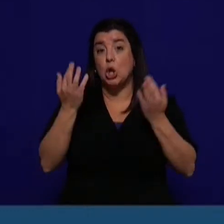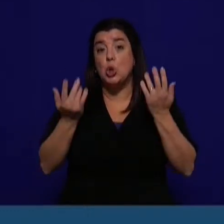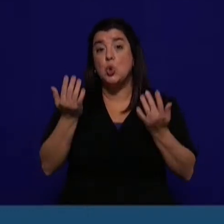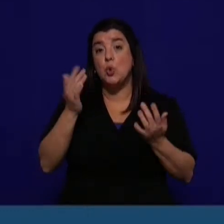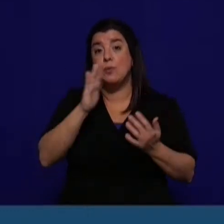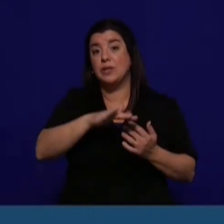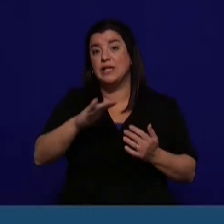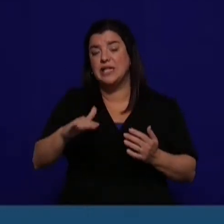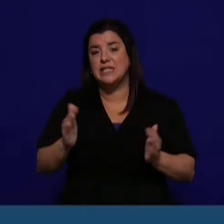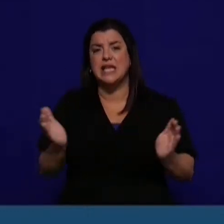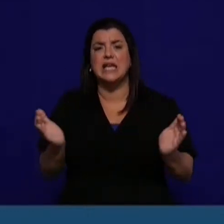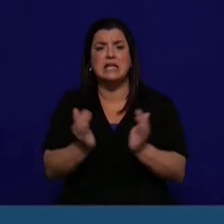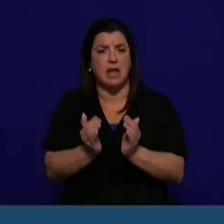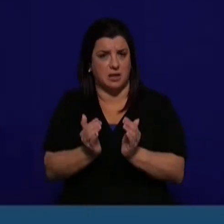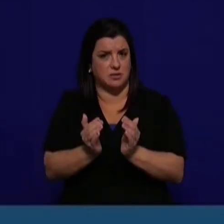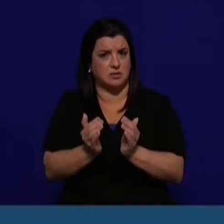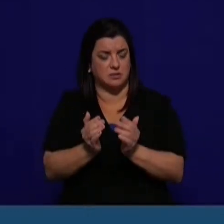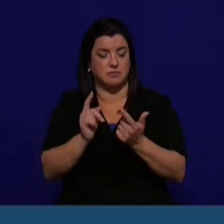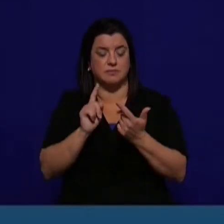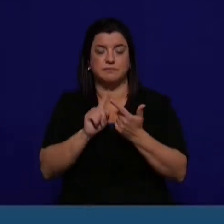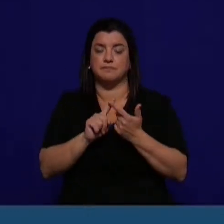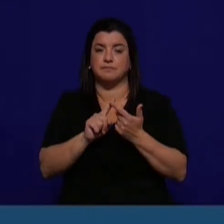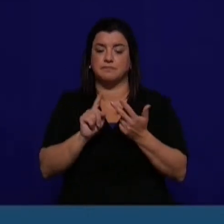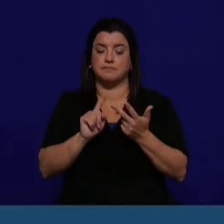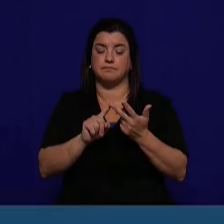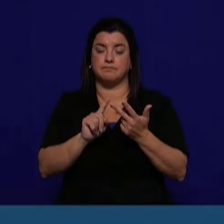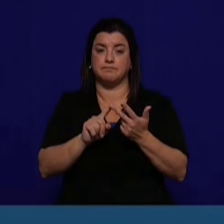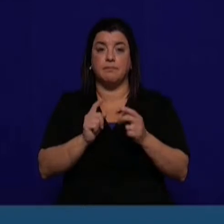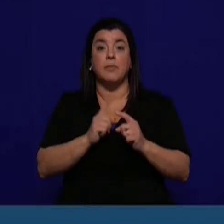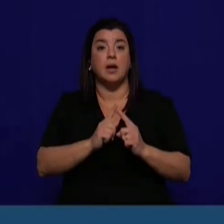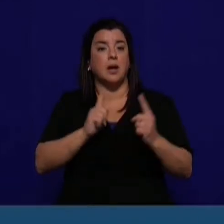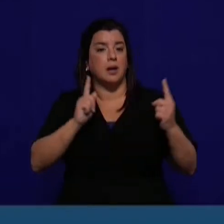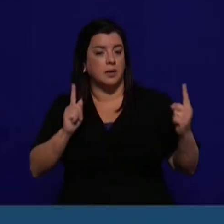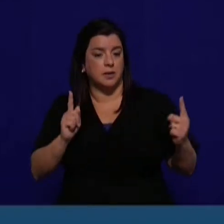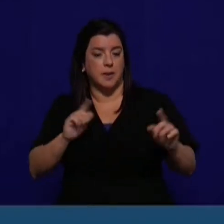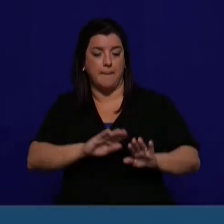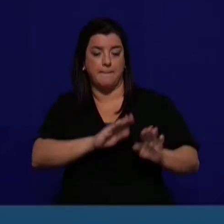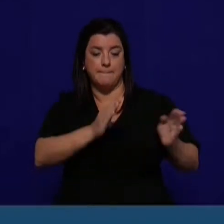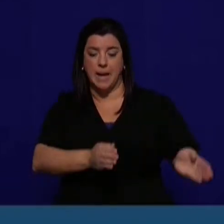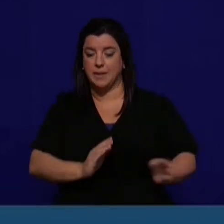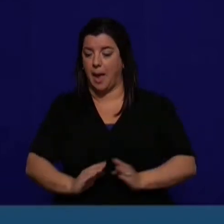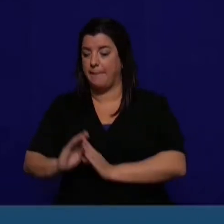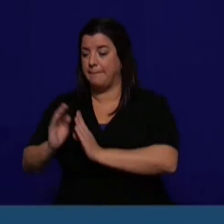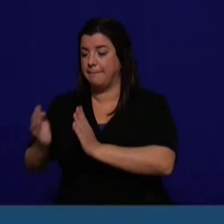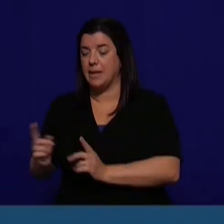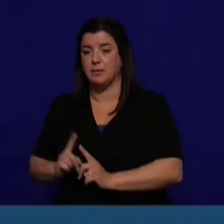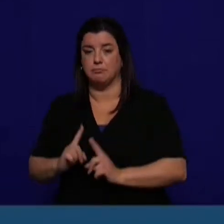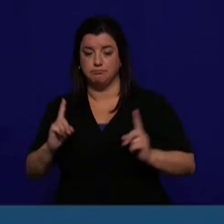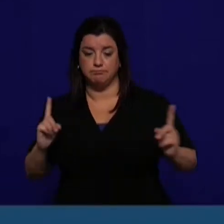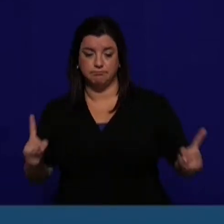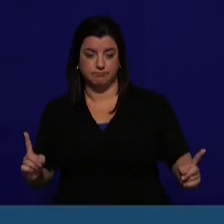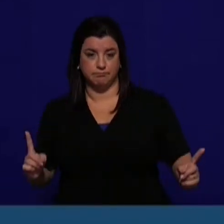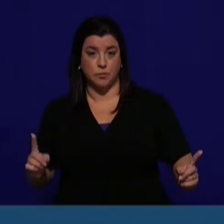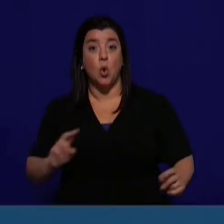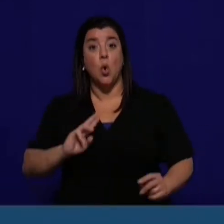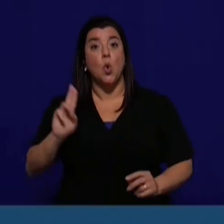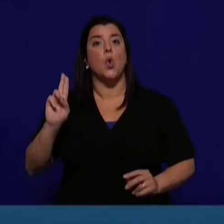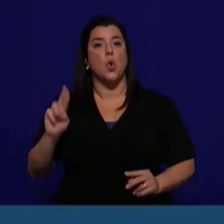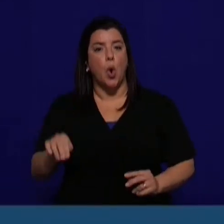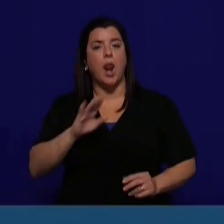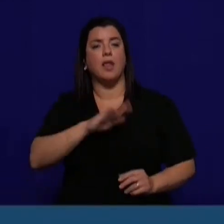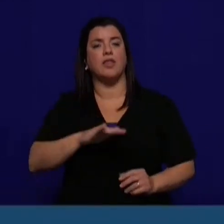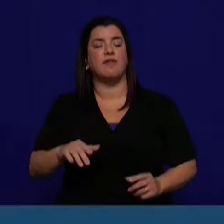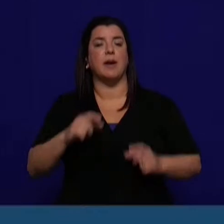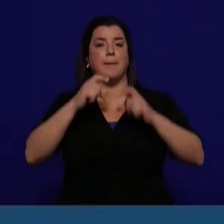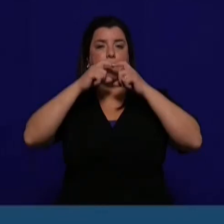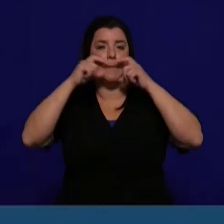huwa limitat, li għandek ukoll id-distanza bejn desk u ieħor u li wkoll fit-tfal jilbsu il-maskri wkoll. Ara